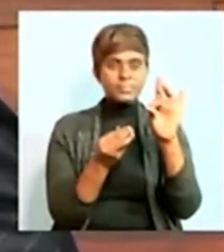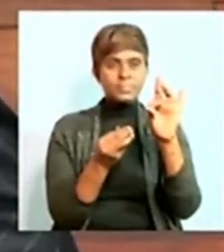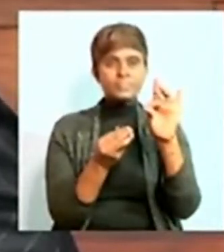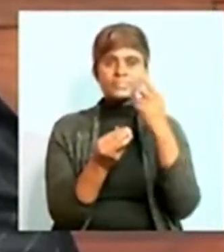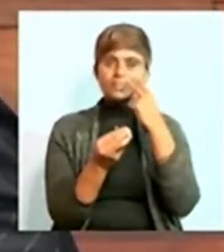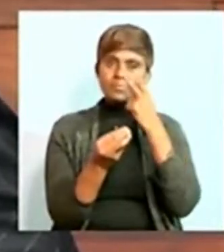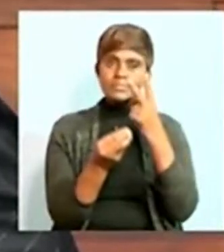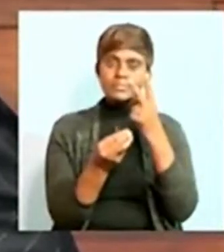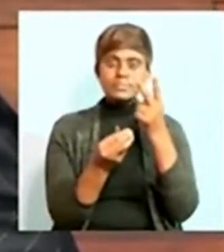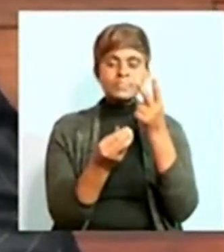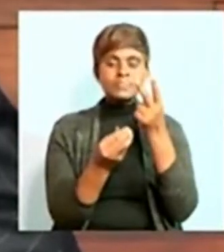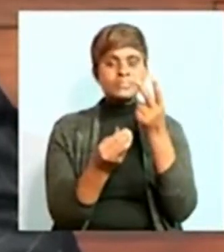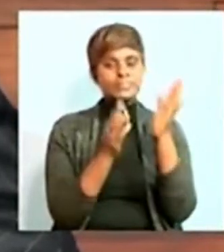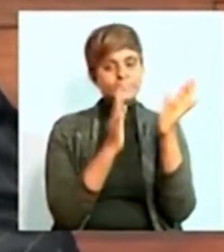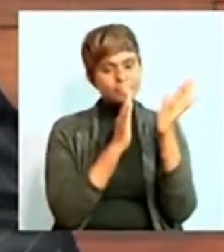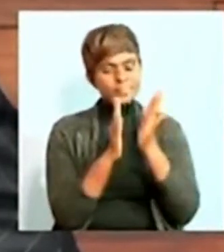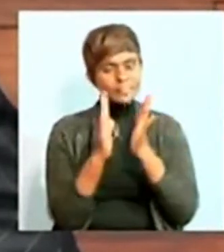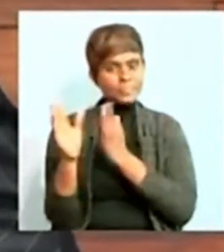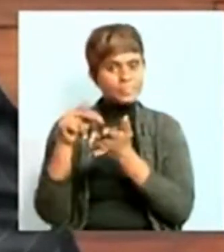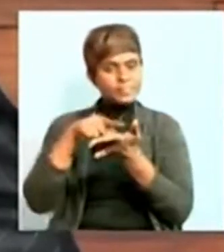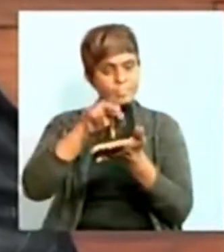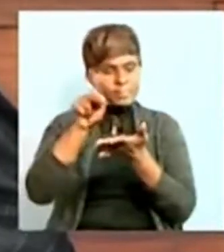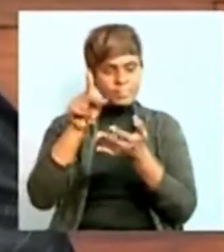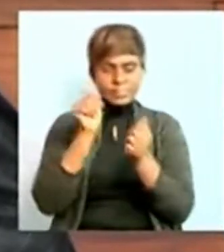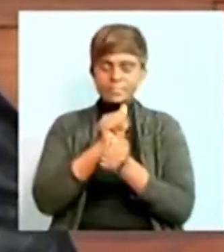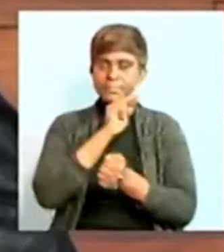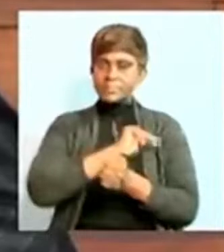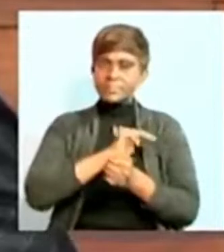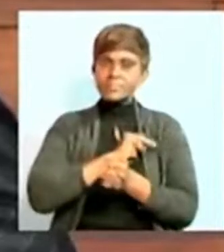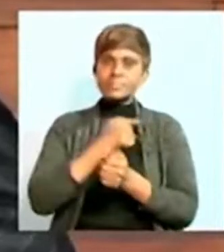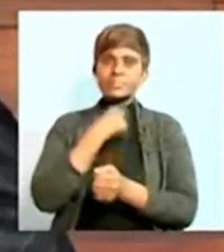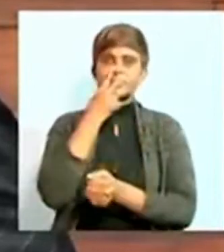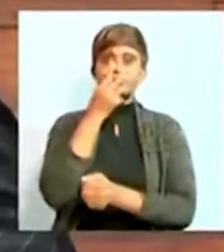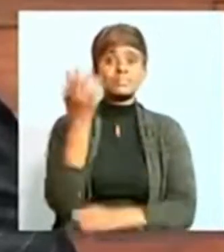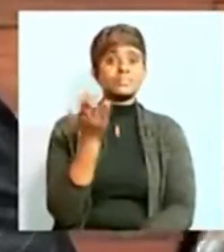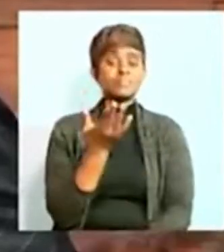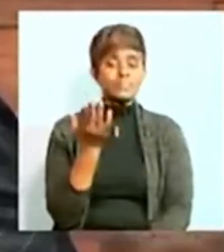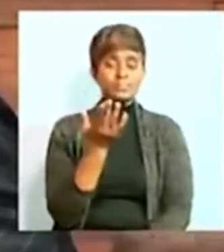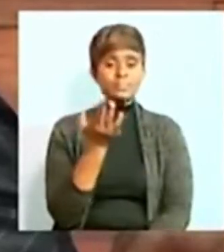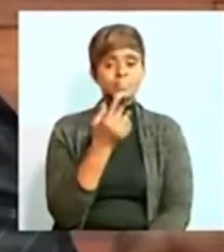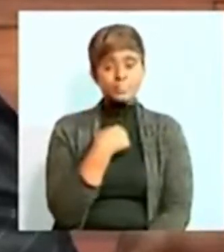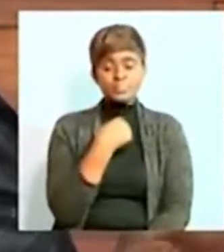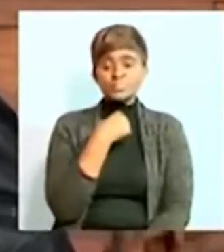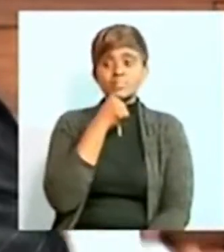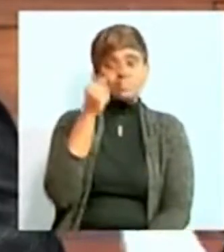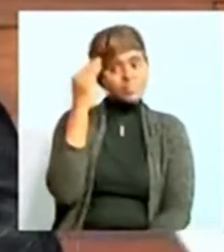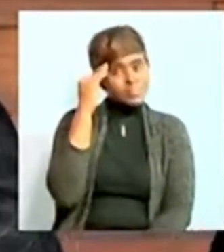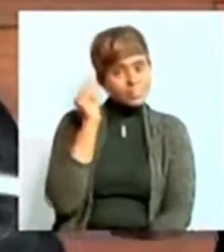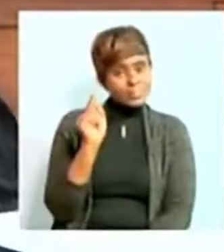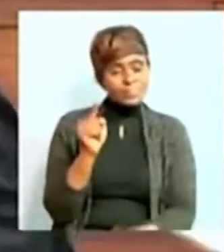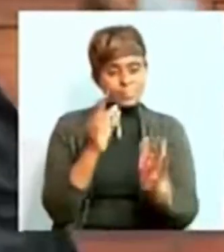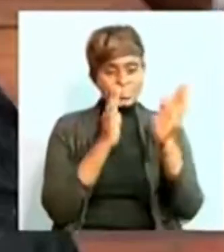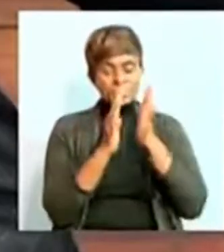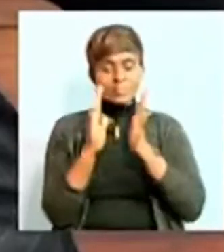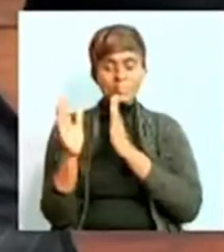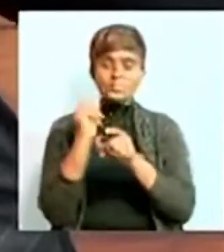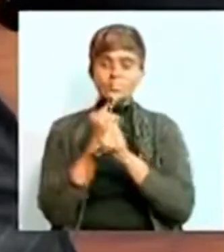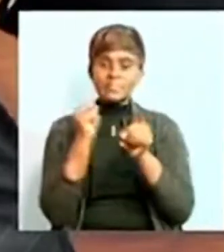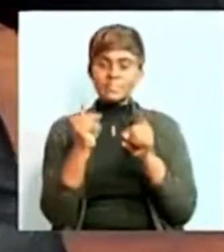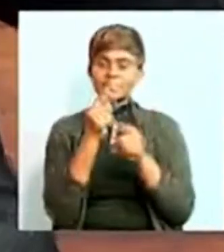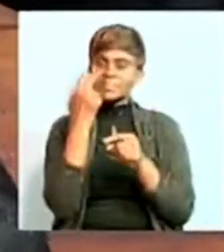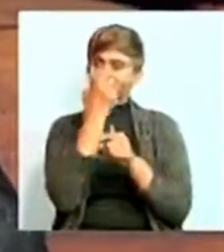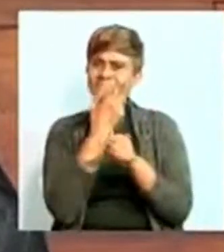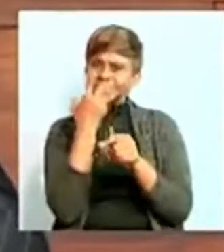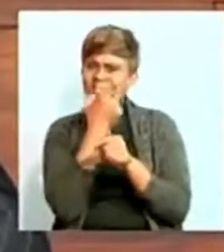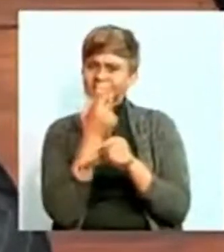haven't been able to see the payment plan with the NAPSA. I don't know whether the plan is just